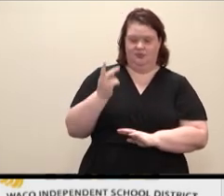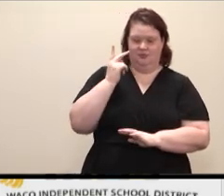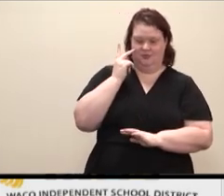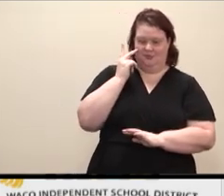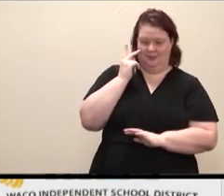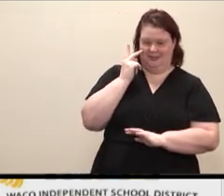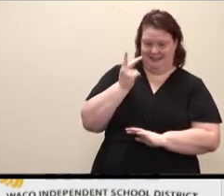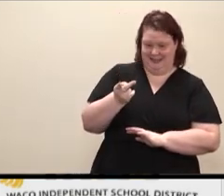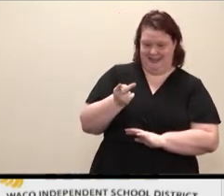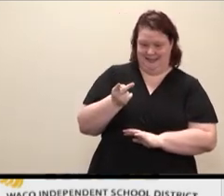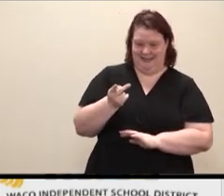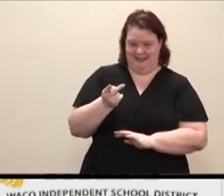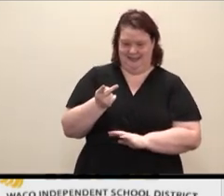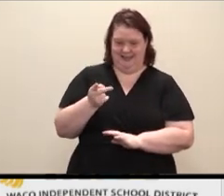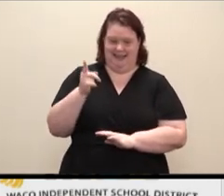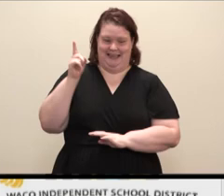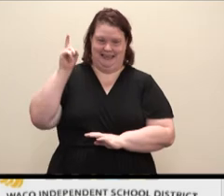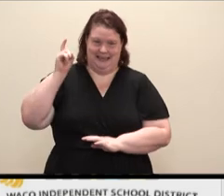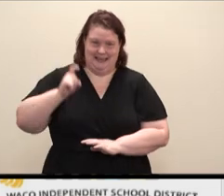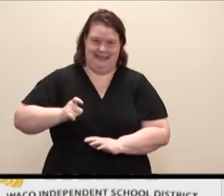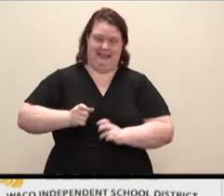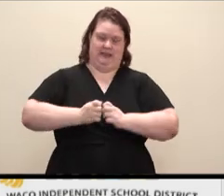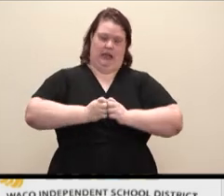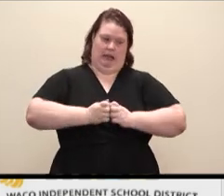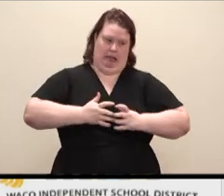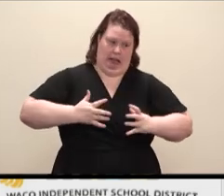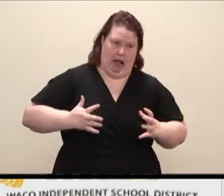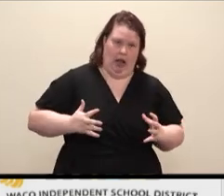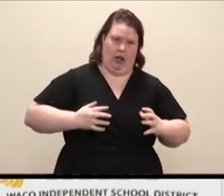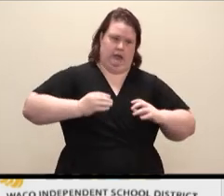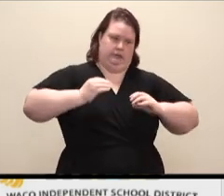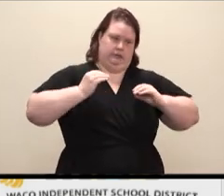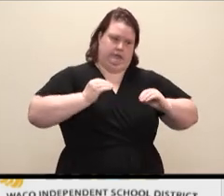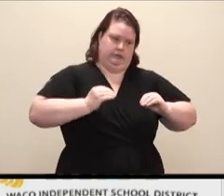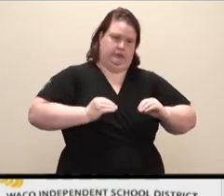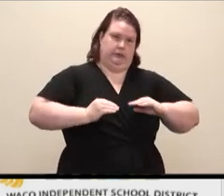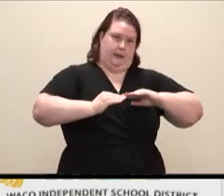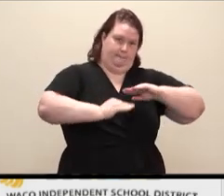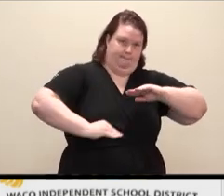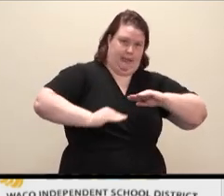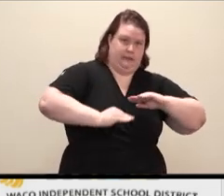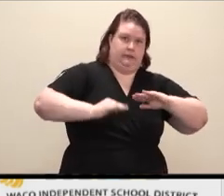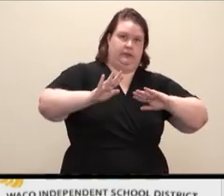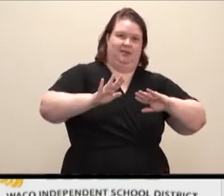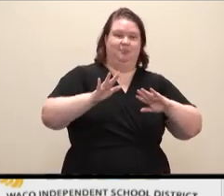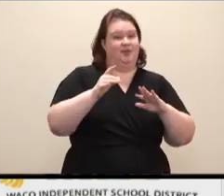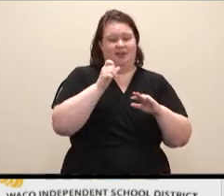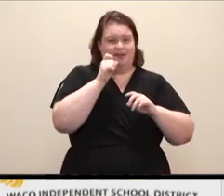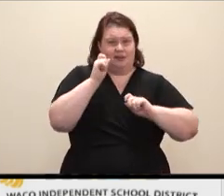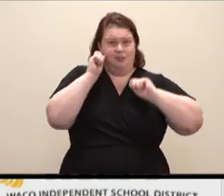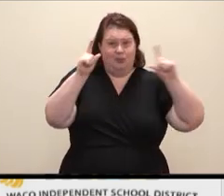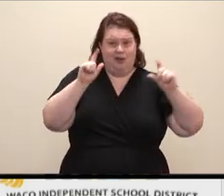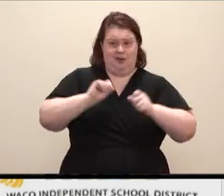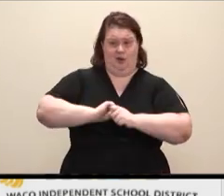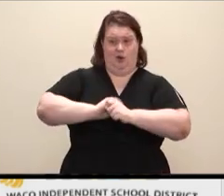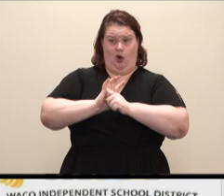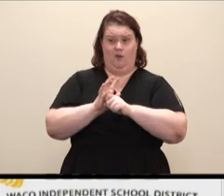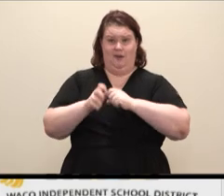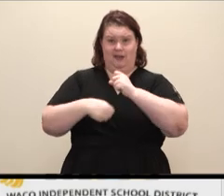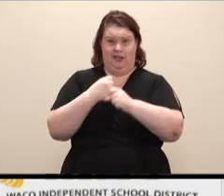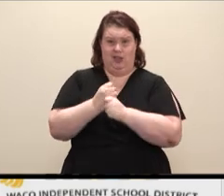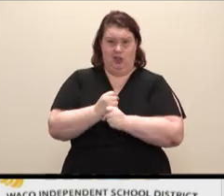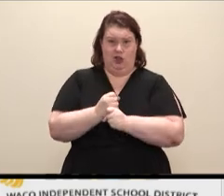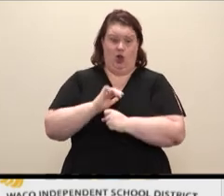requires intense remediation, but it's not unexpected in a COVID year. And remember, our kids are being compared with other kids this